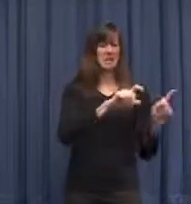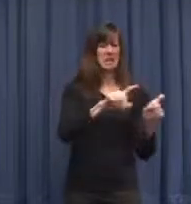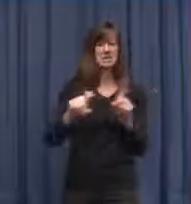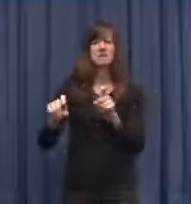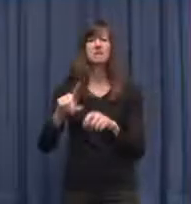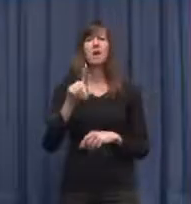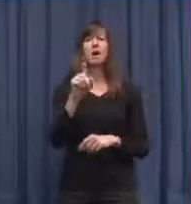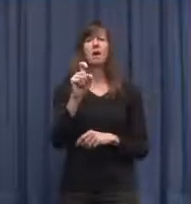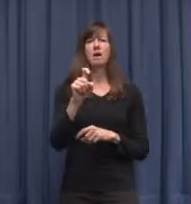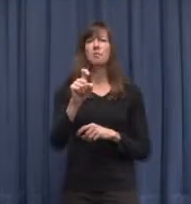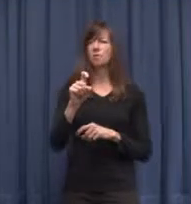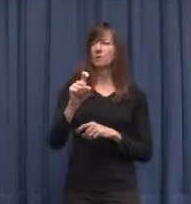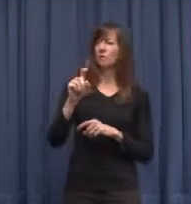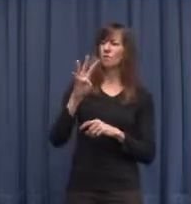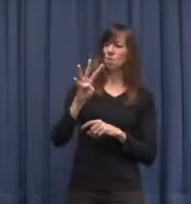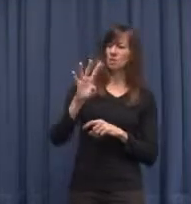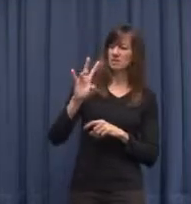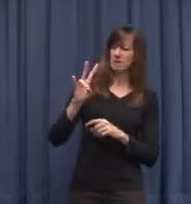147,000,